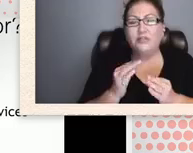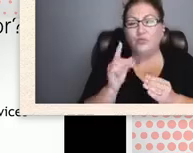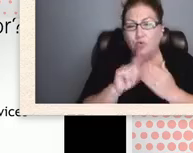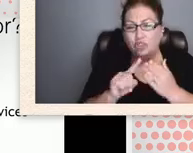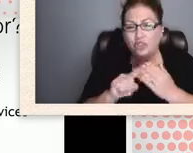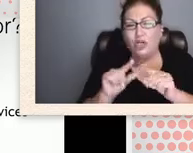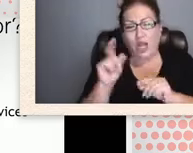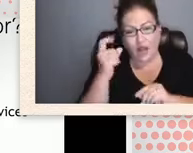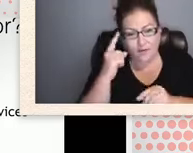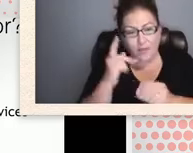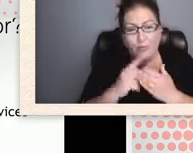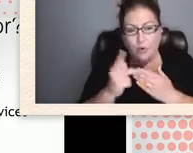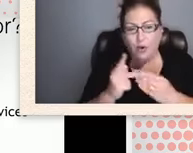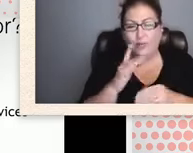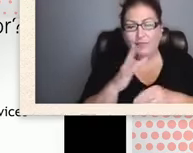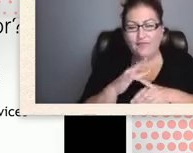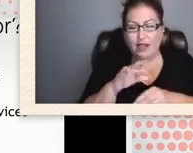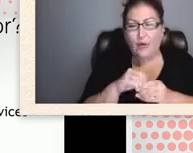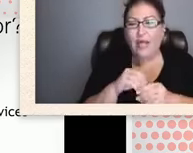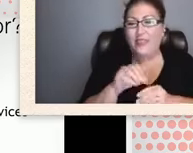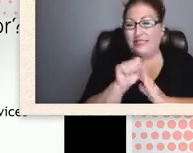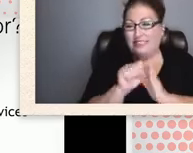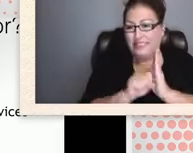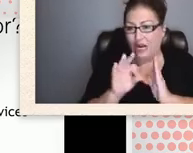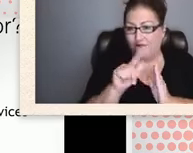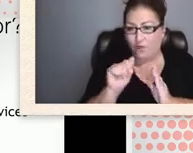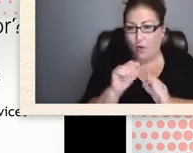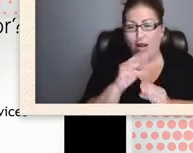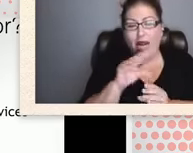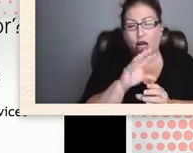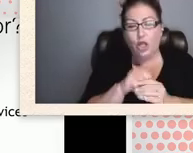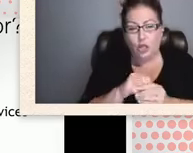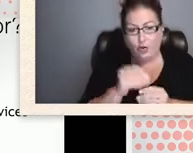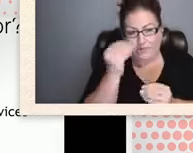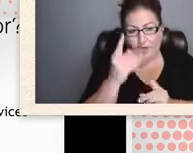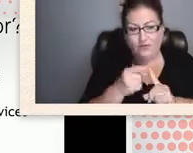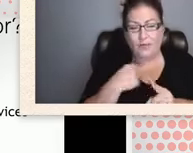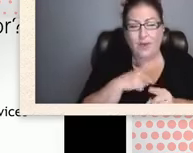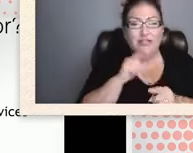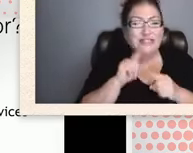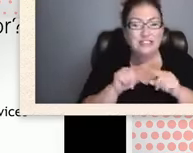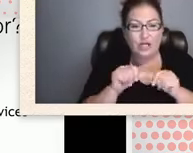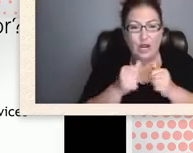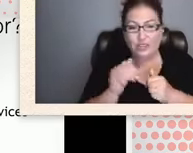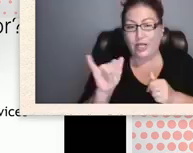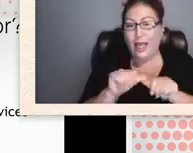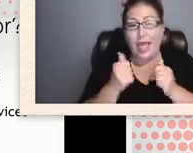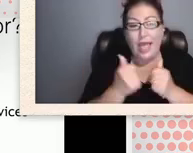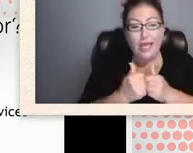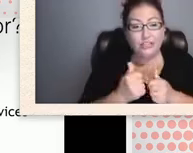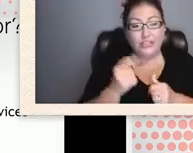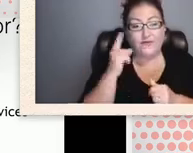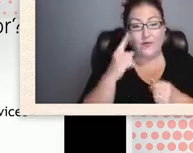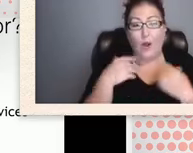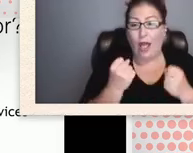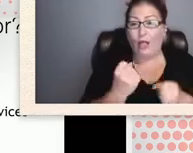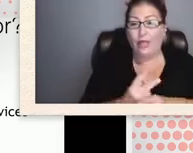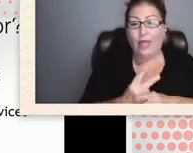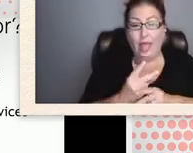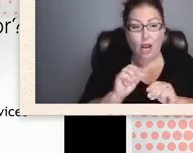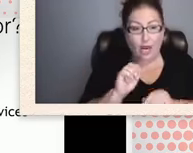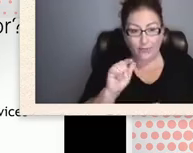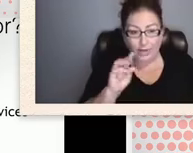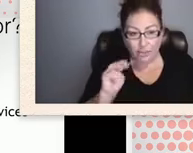of Florida and include information from our sister agencies, such as the Agency for Healthcare Administration, the Department of Children